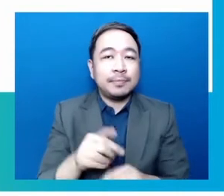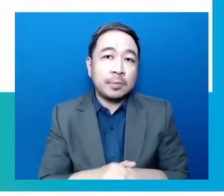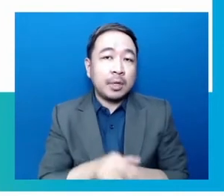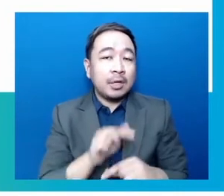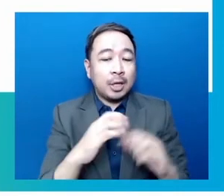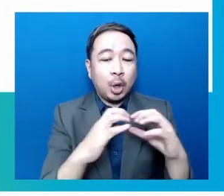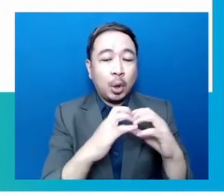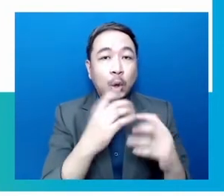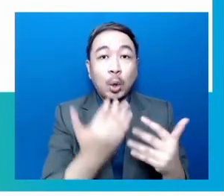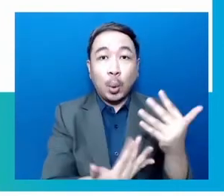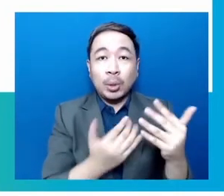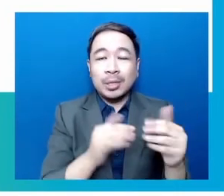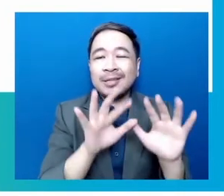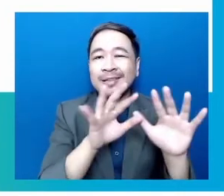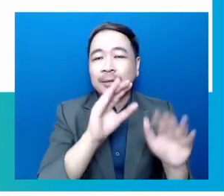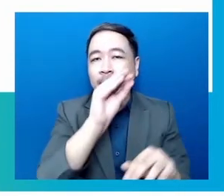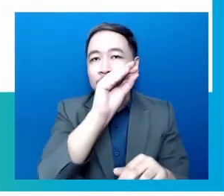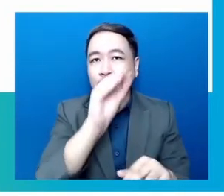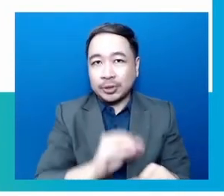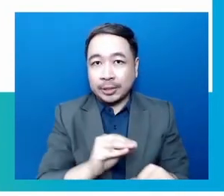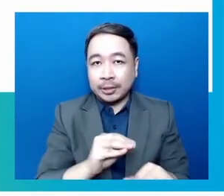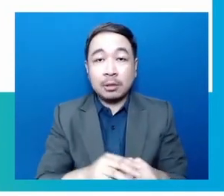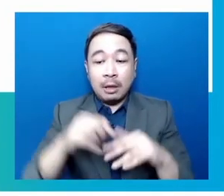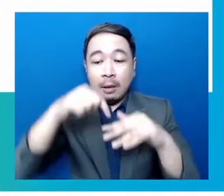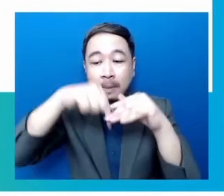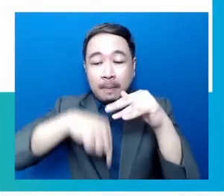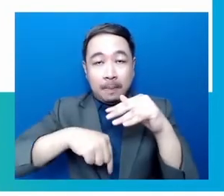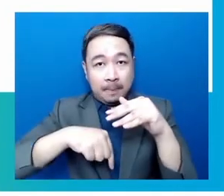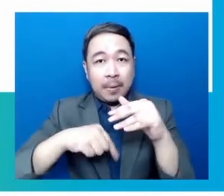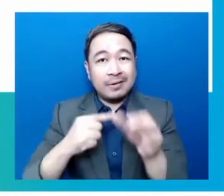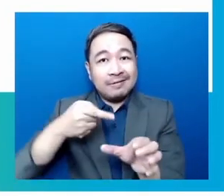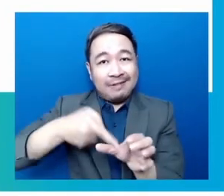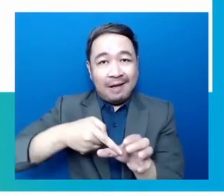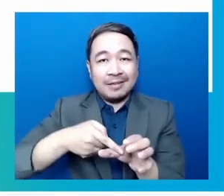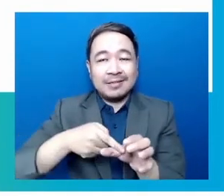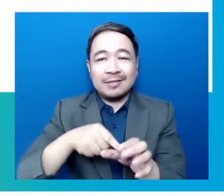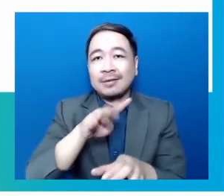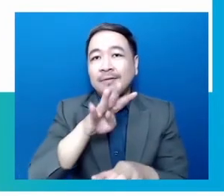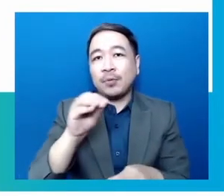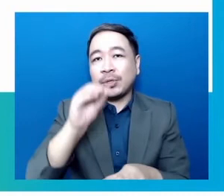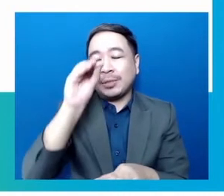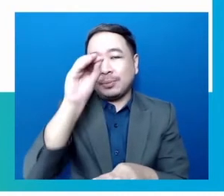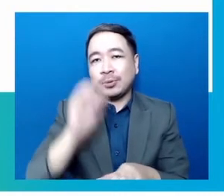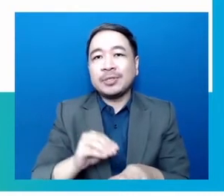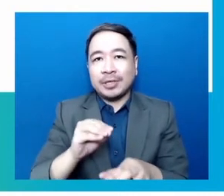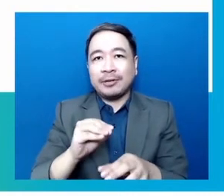10%, while fossil gas even bigger at 40%. Next slide, please.